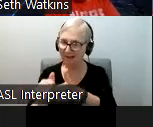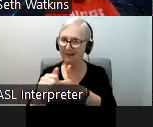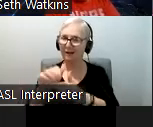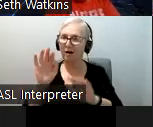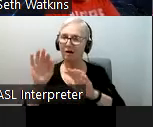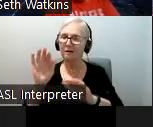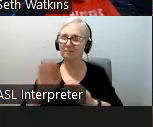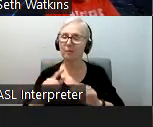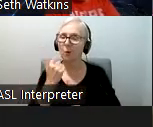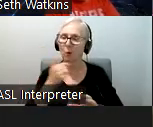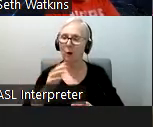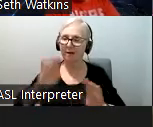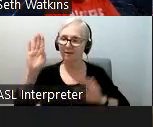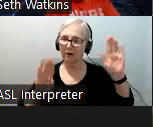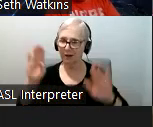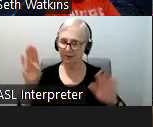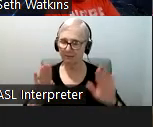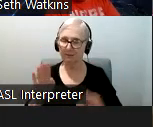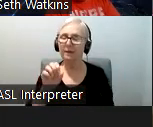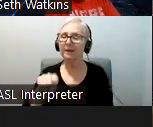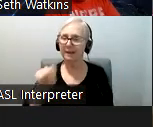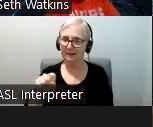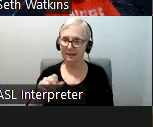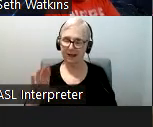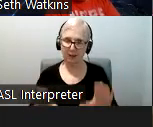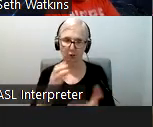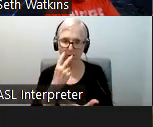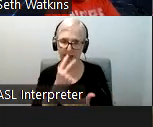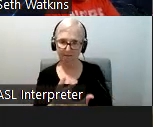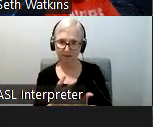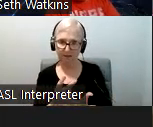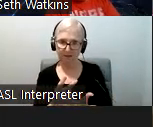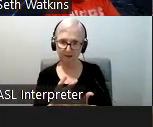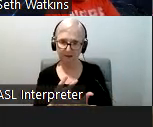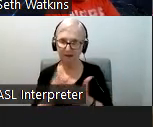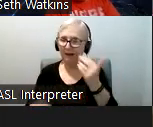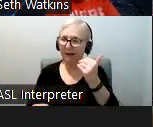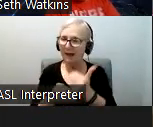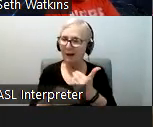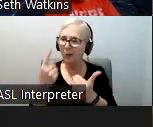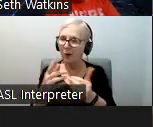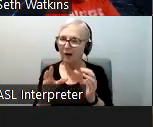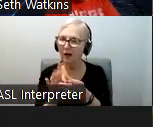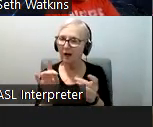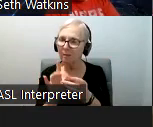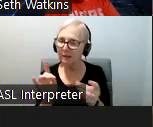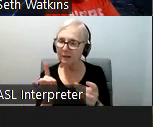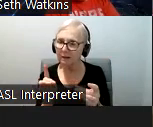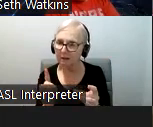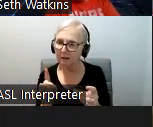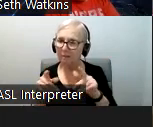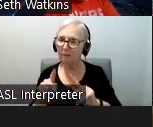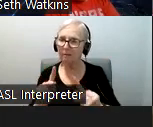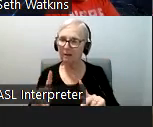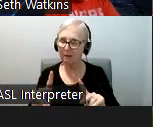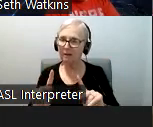with their hands up. Yes, I can do that if I can see them as good. Tasha, can I add one comment? Yeah, go right with ahead. your permission, Madam